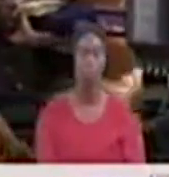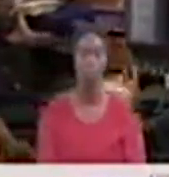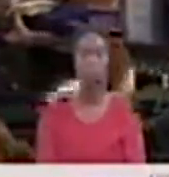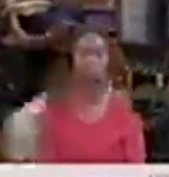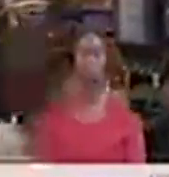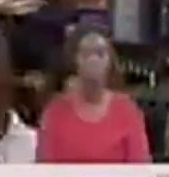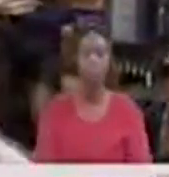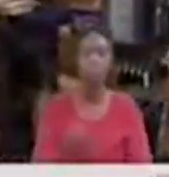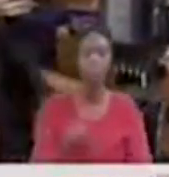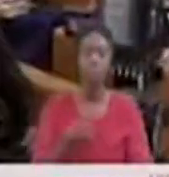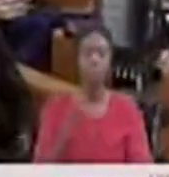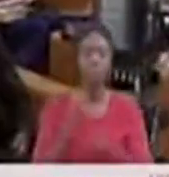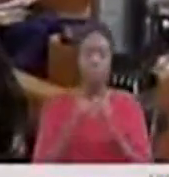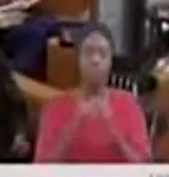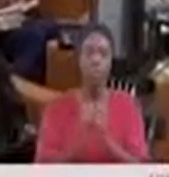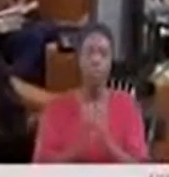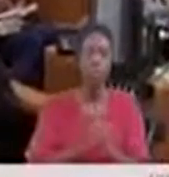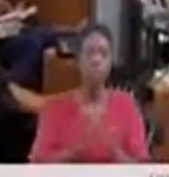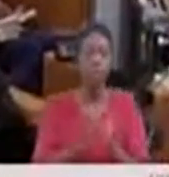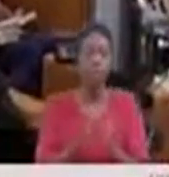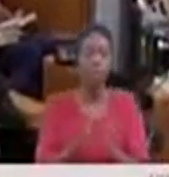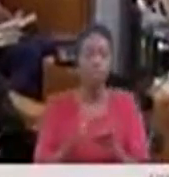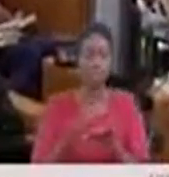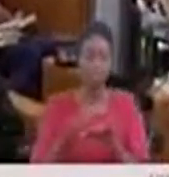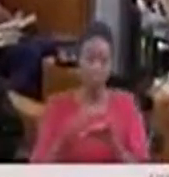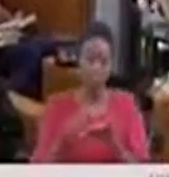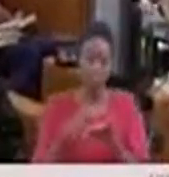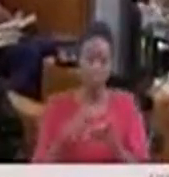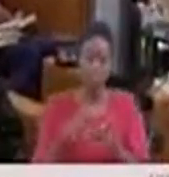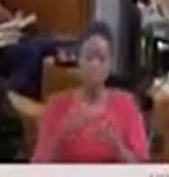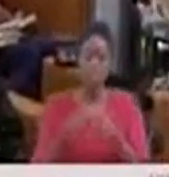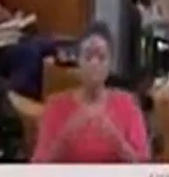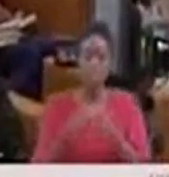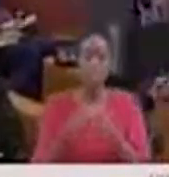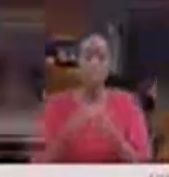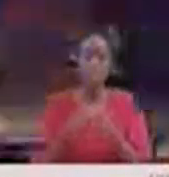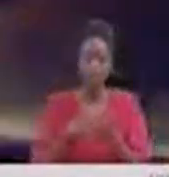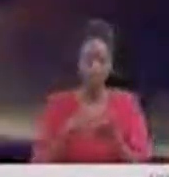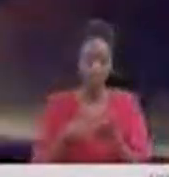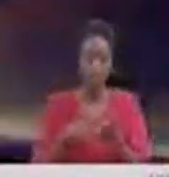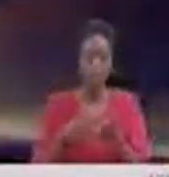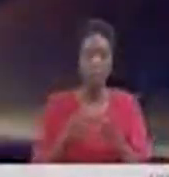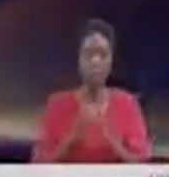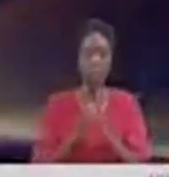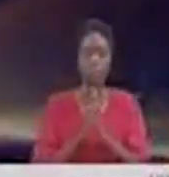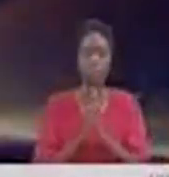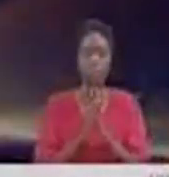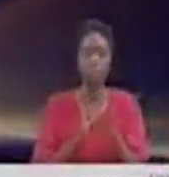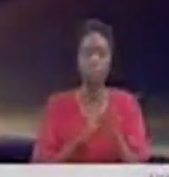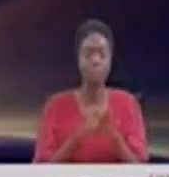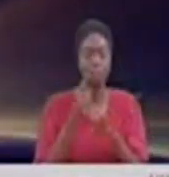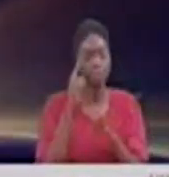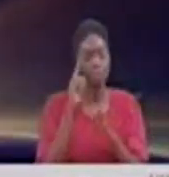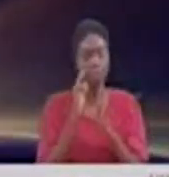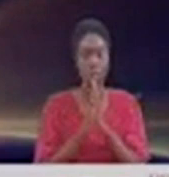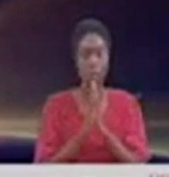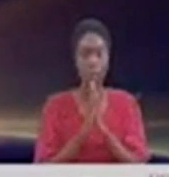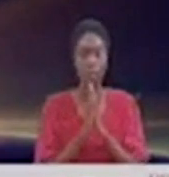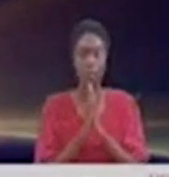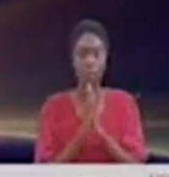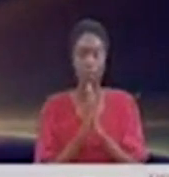today we're going to continue with our Bible reading. But before we read, shall we just have a moment of